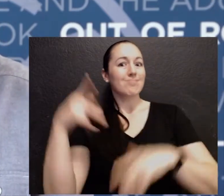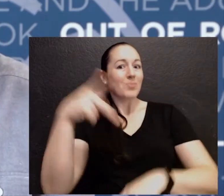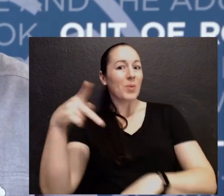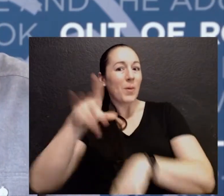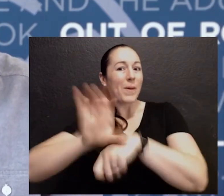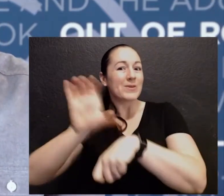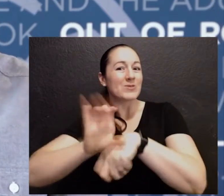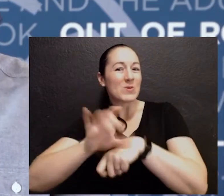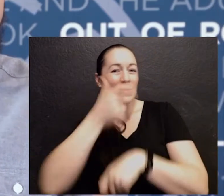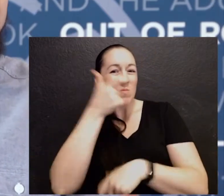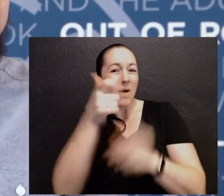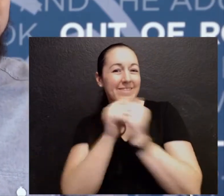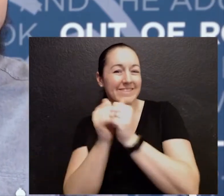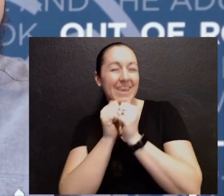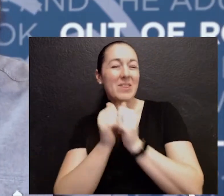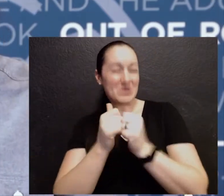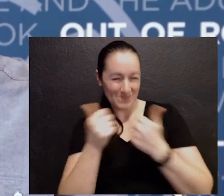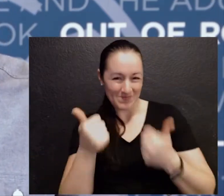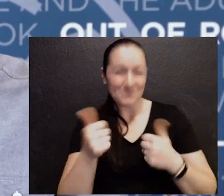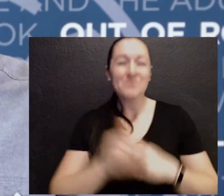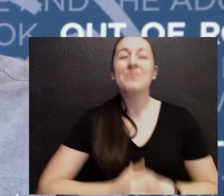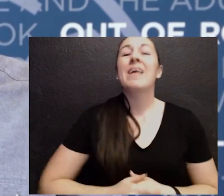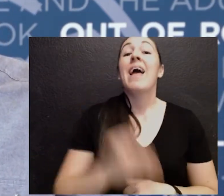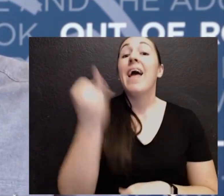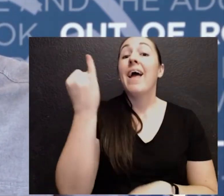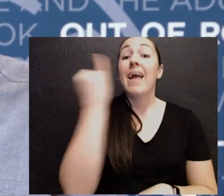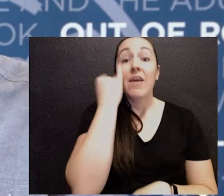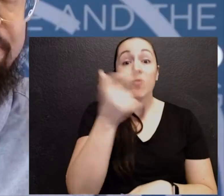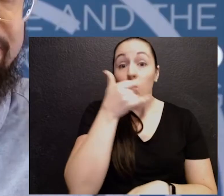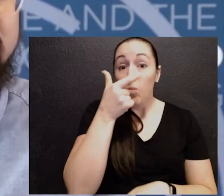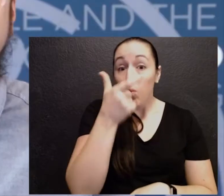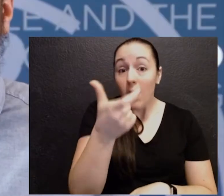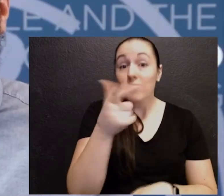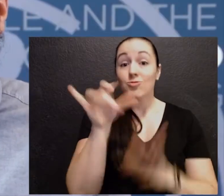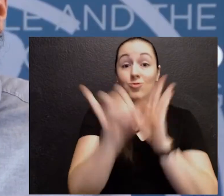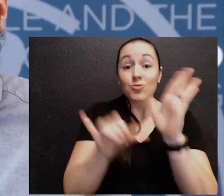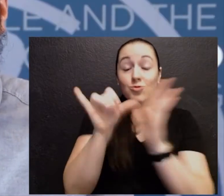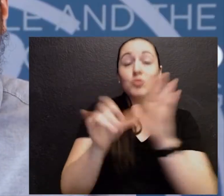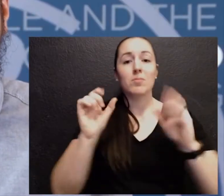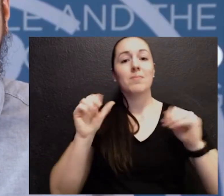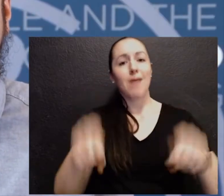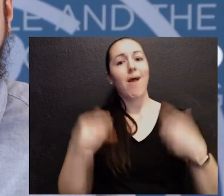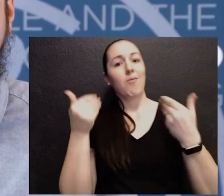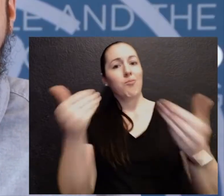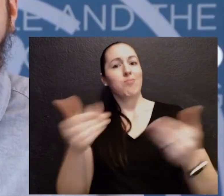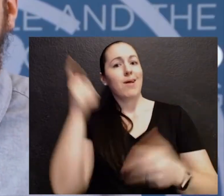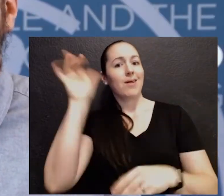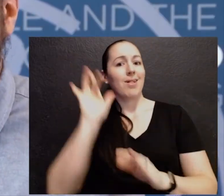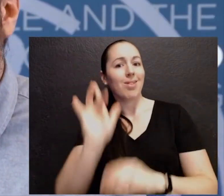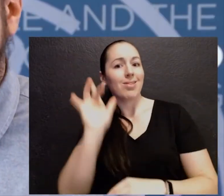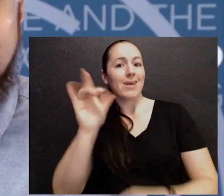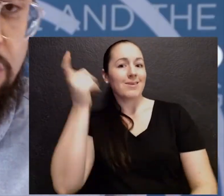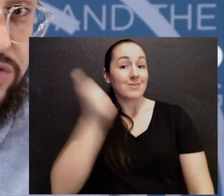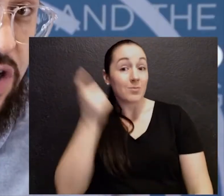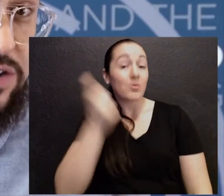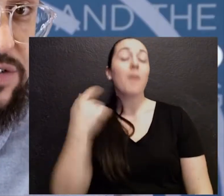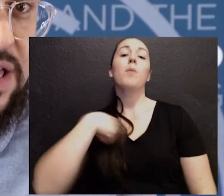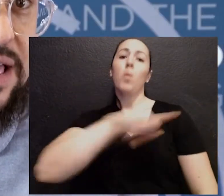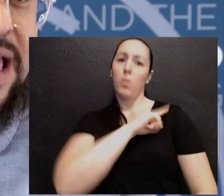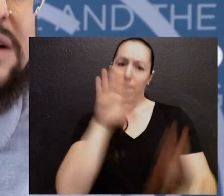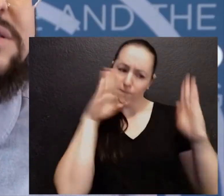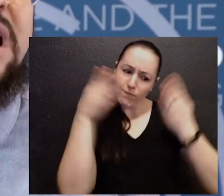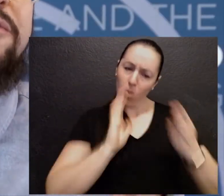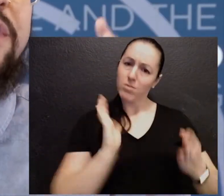Peoria campus. And if you're on YouTube, go ahead and hit that subscribe button. And so here we go. We're going to take this time to refocus and encourage our